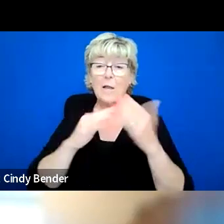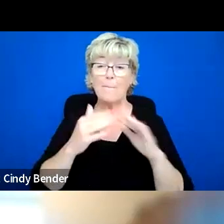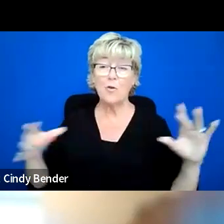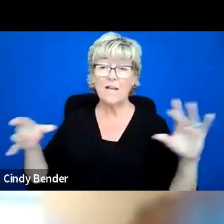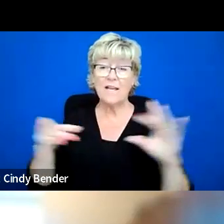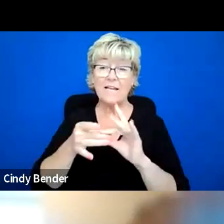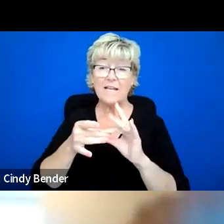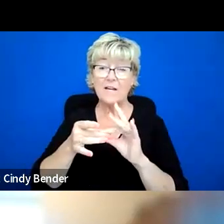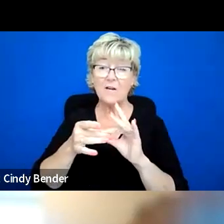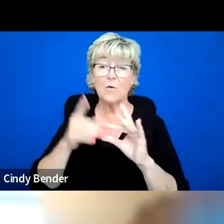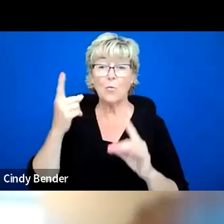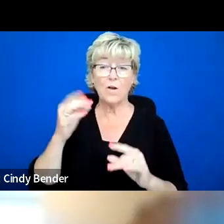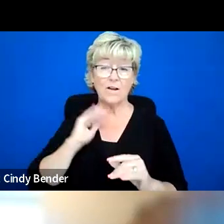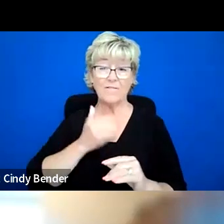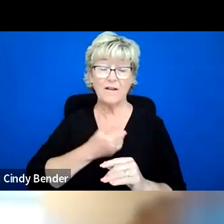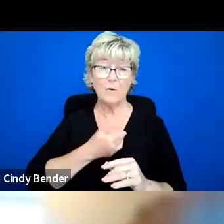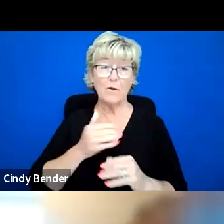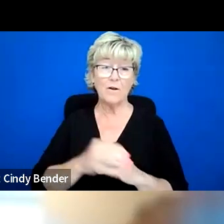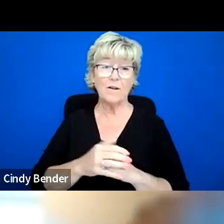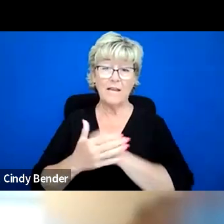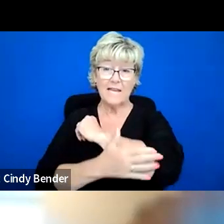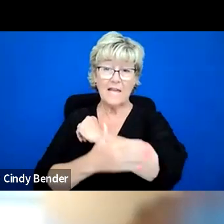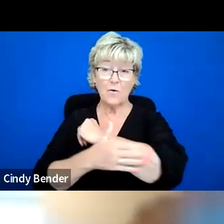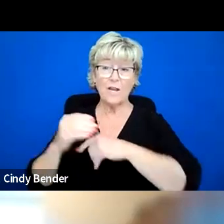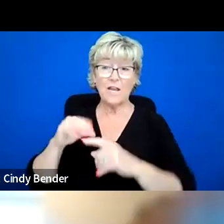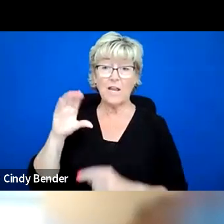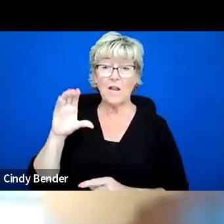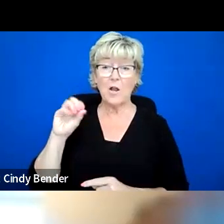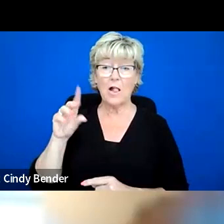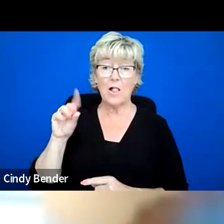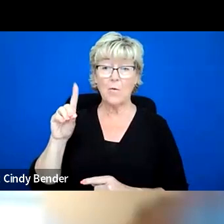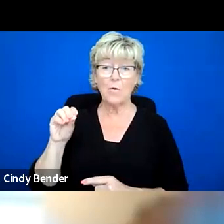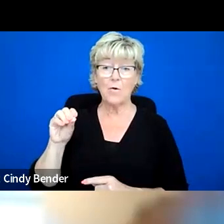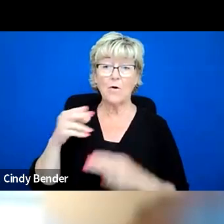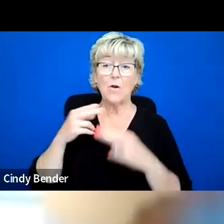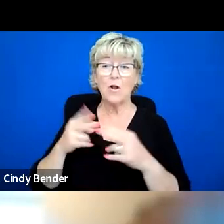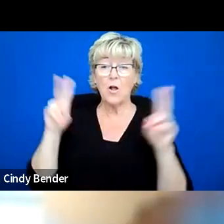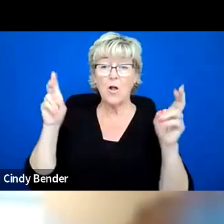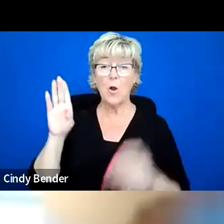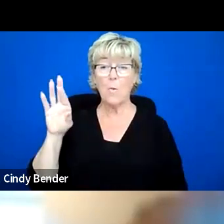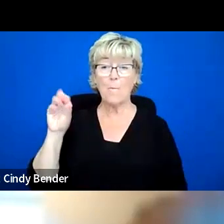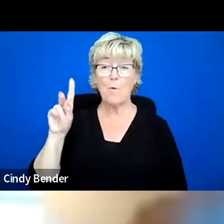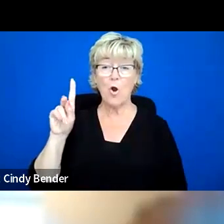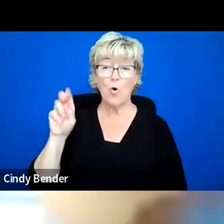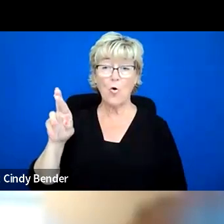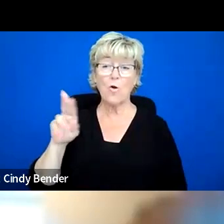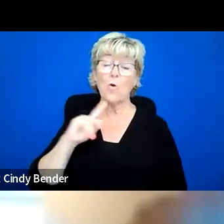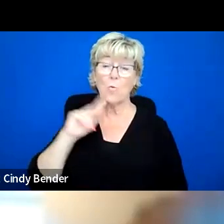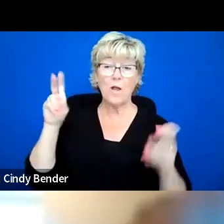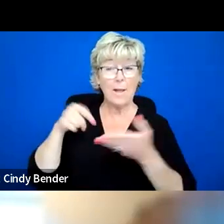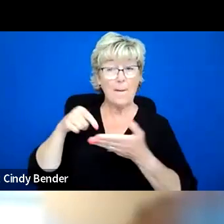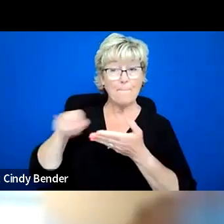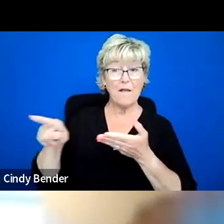of our counties here in Colorado even have, they call them brokers. They're actually paid